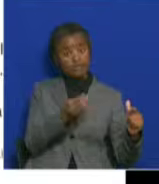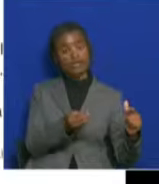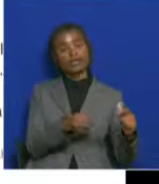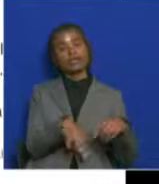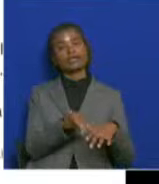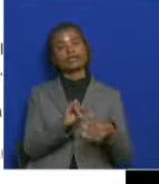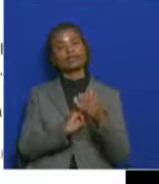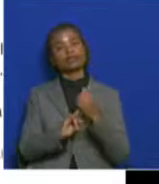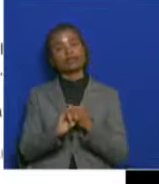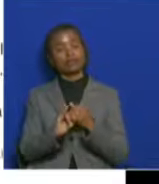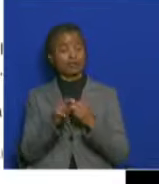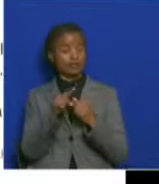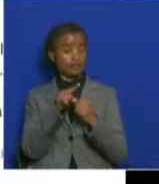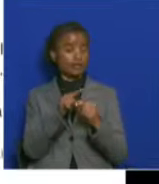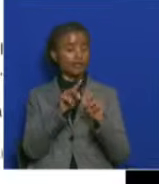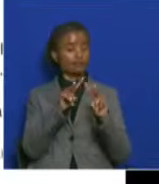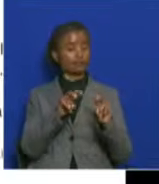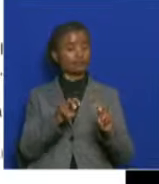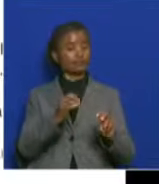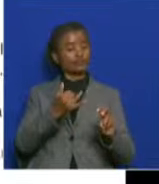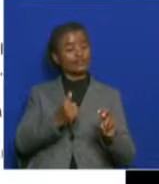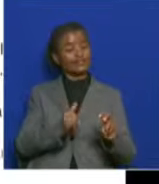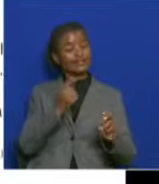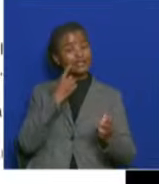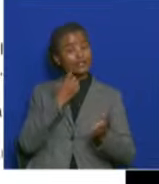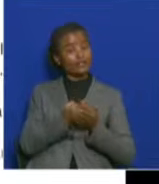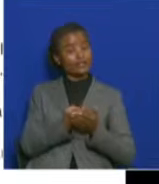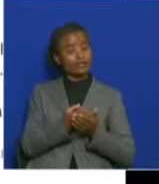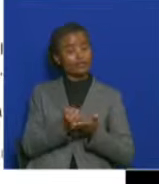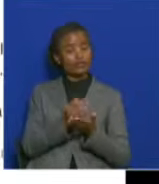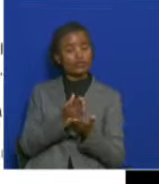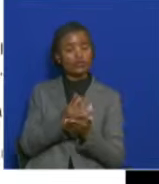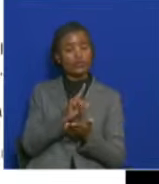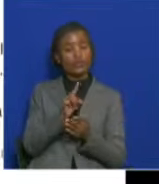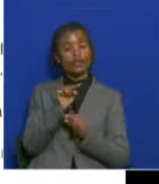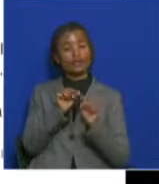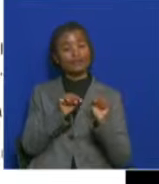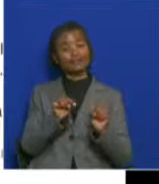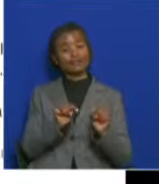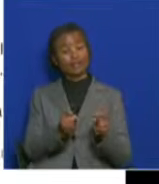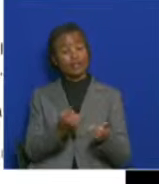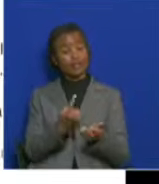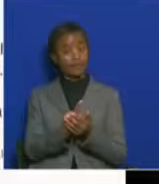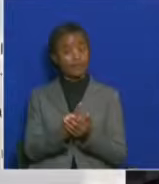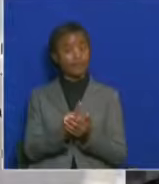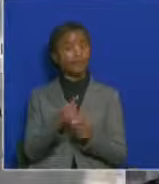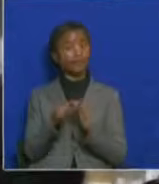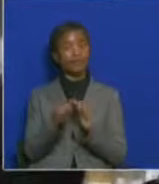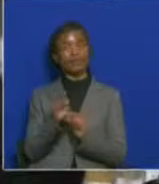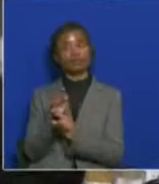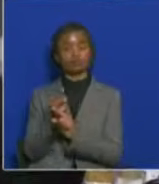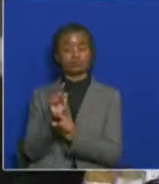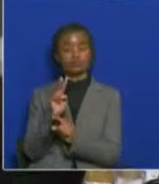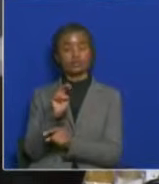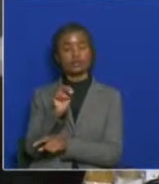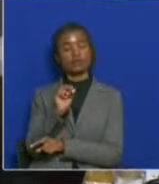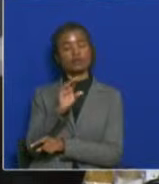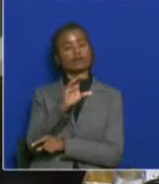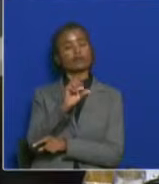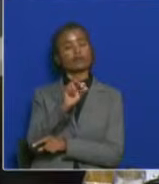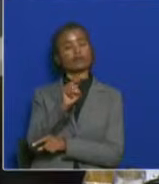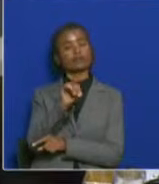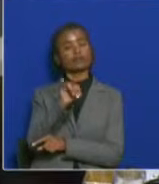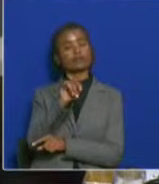independently verifiable evidence establishing the allegations presently made against Carney Links. Carney Links respectfully